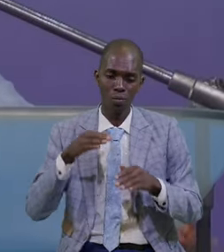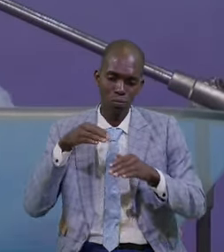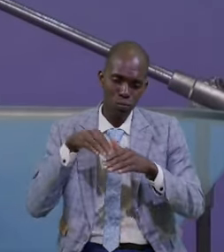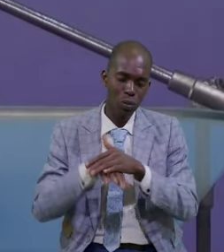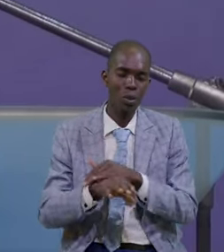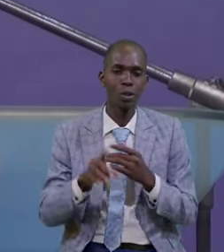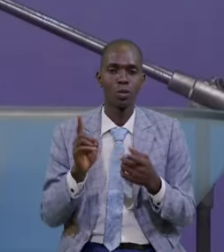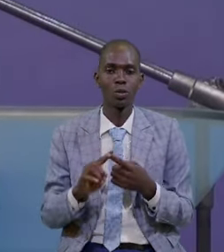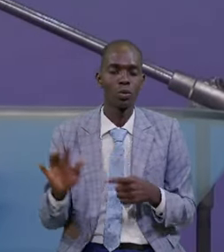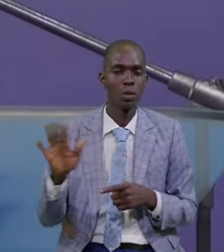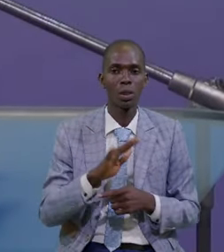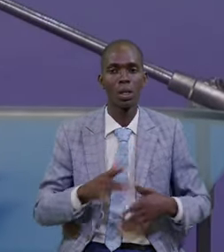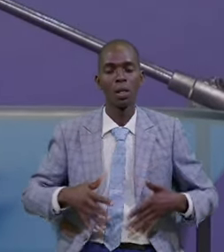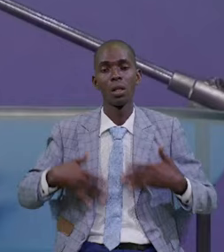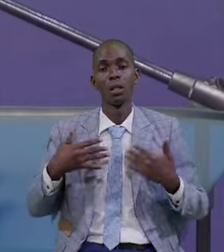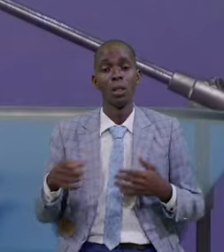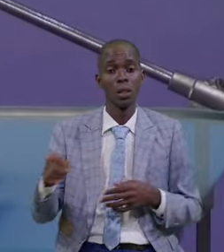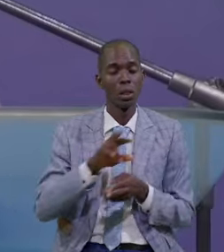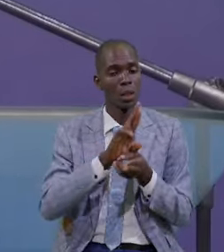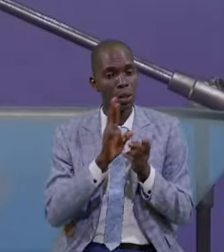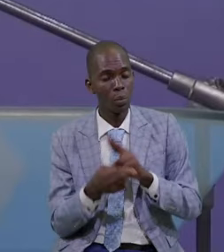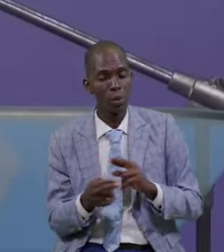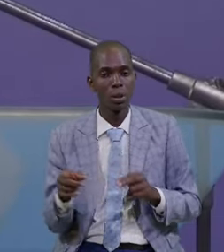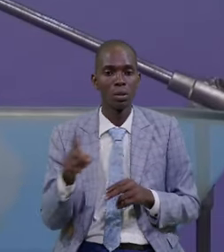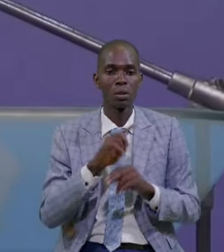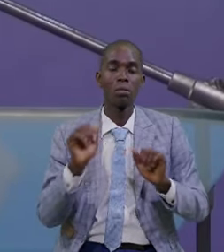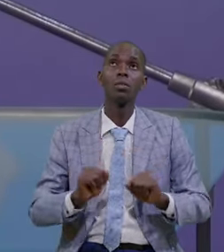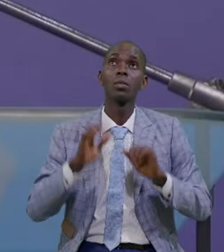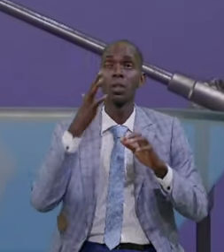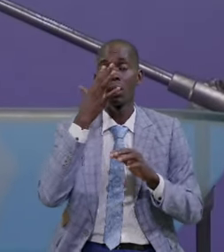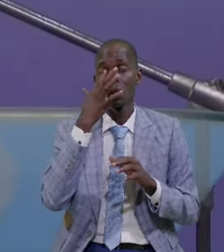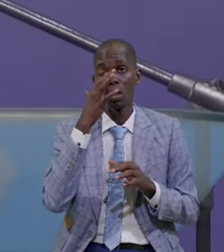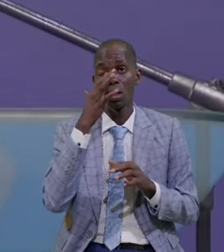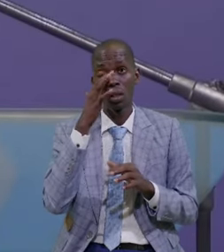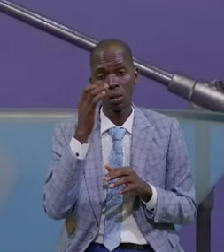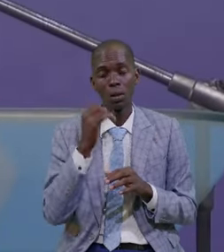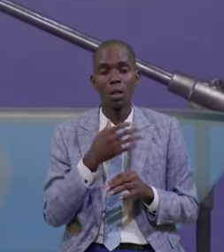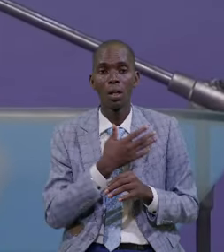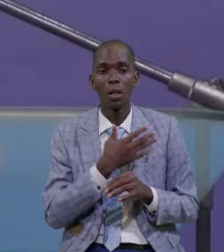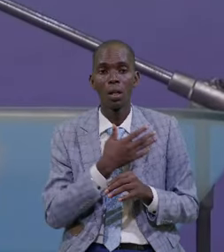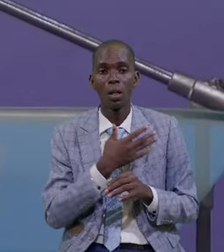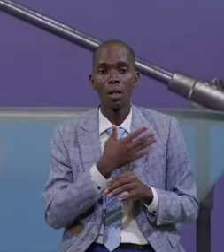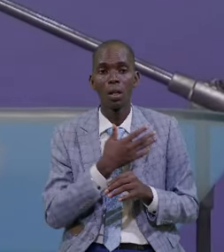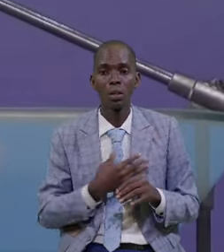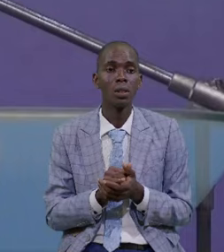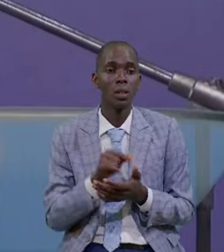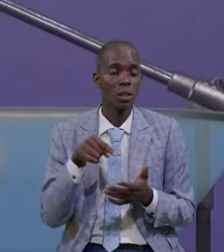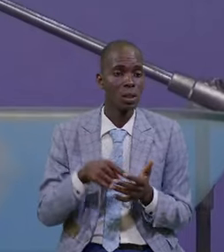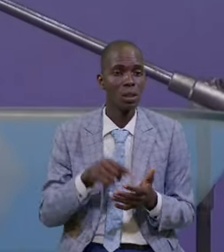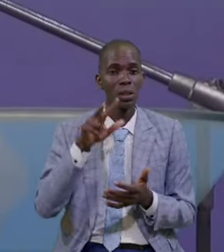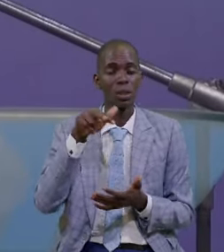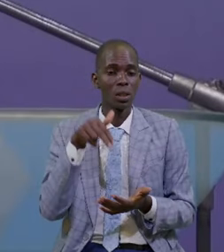their lives. They repented, they turned, and it says these 3,000